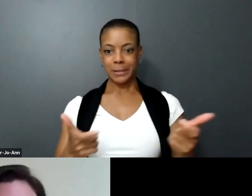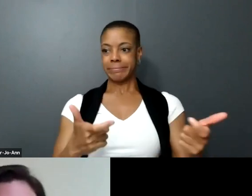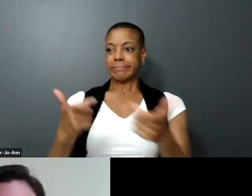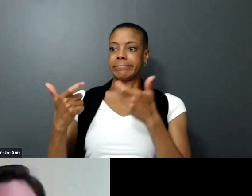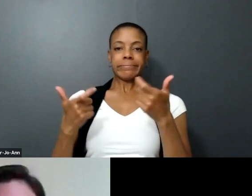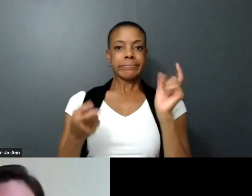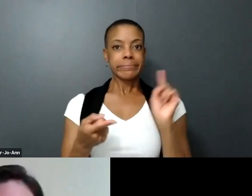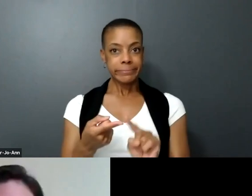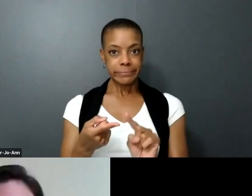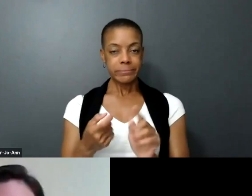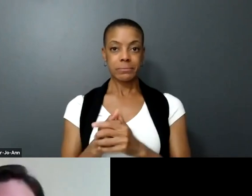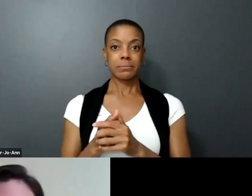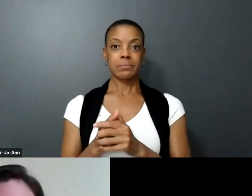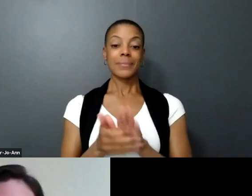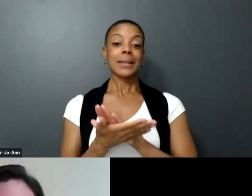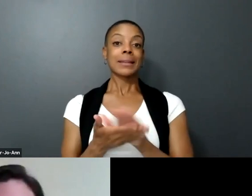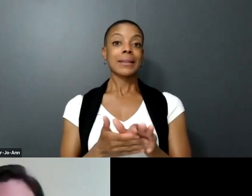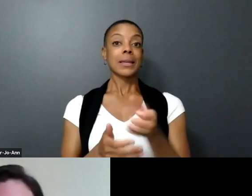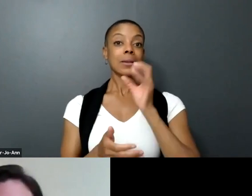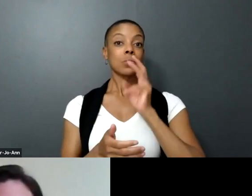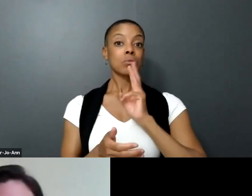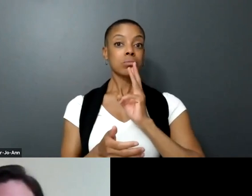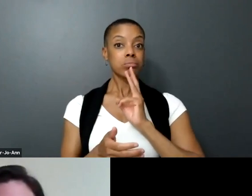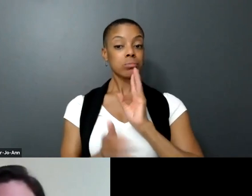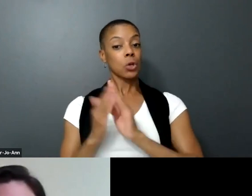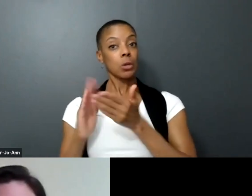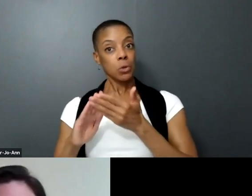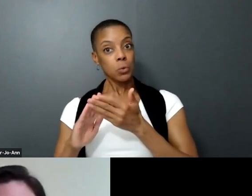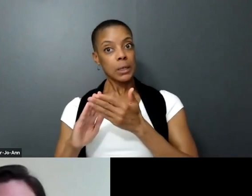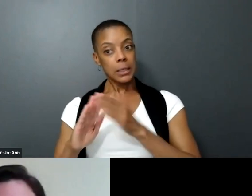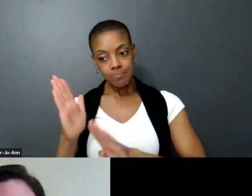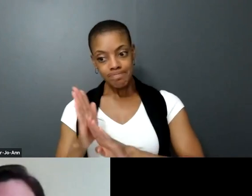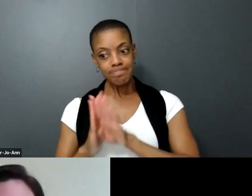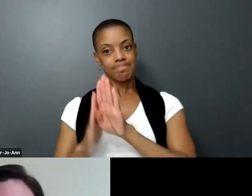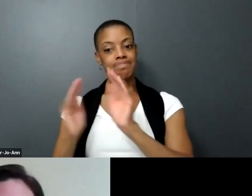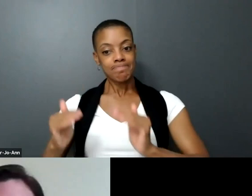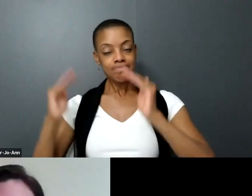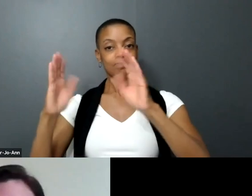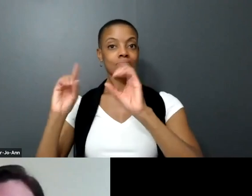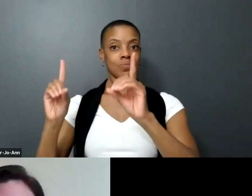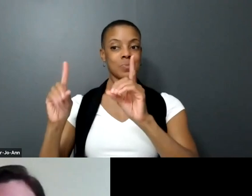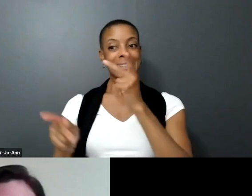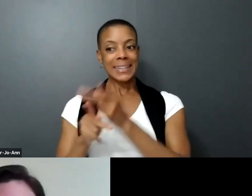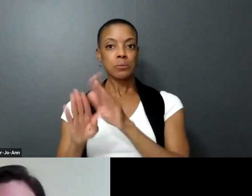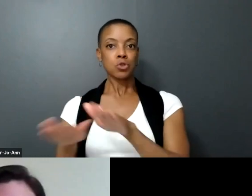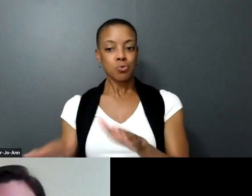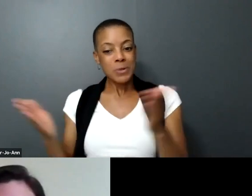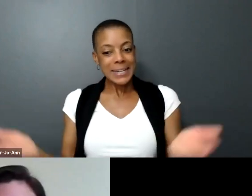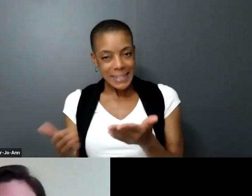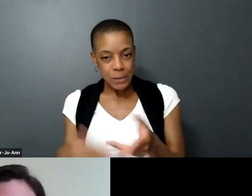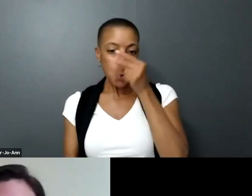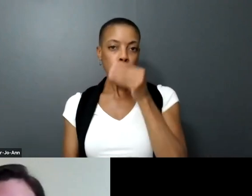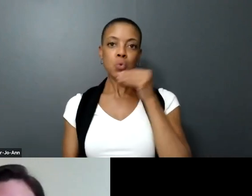Despite the lack of clean drinking water, our community has pursued advancements in education, keeping our young ones as close to home as often as